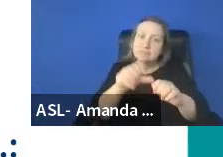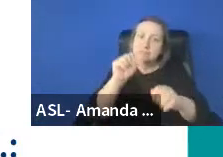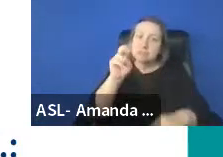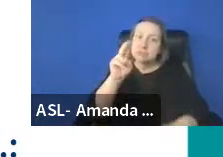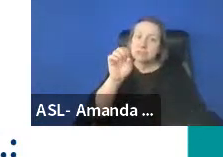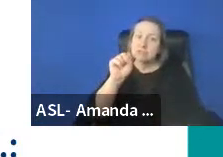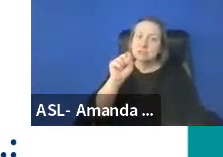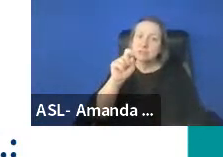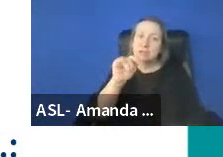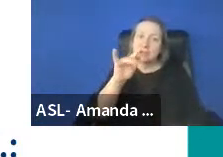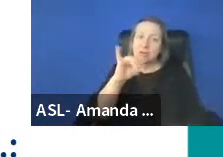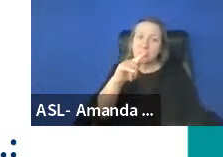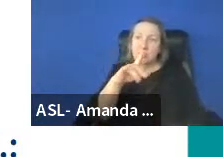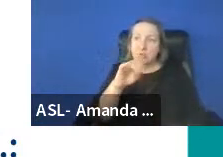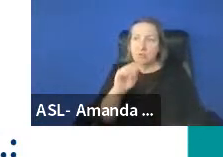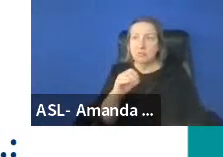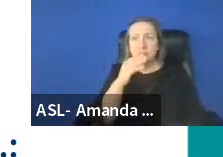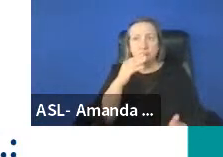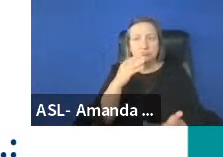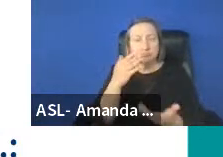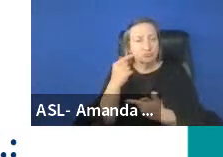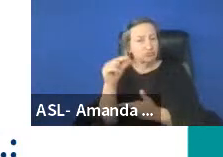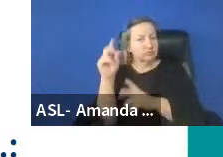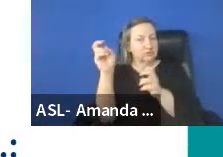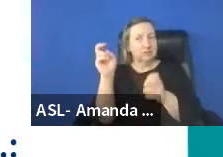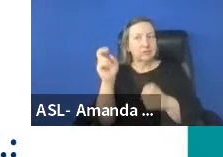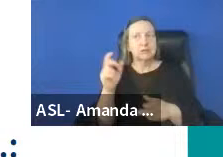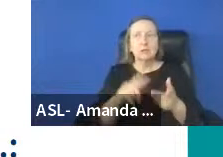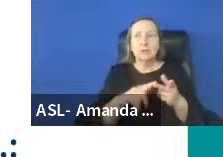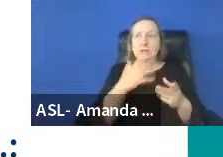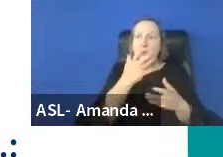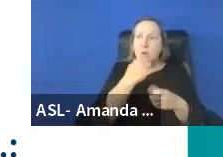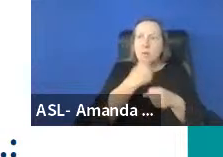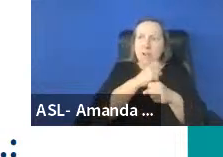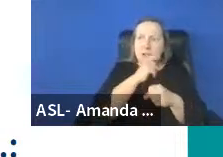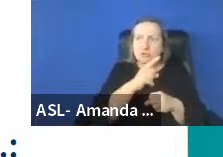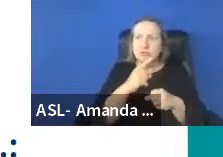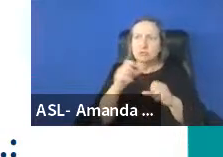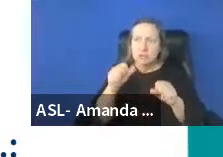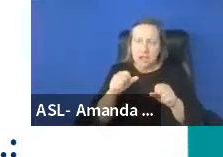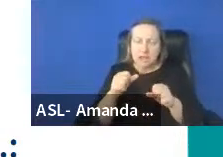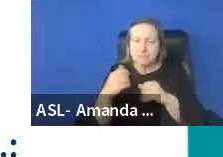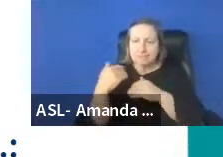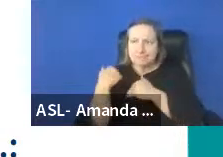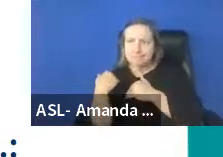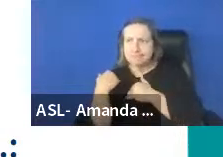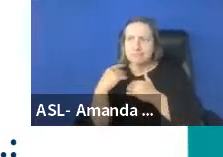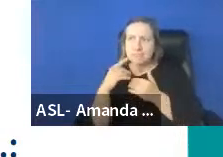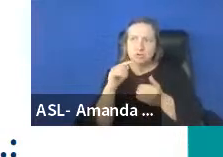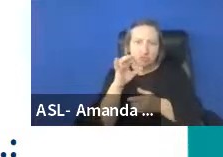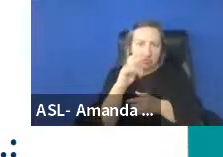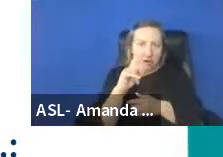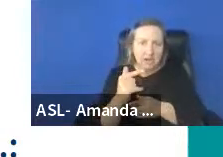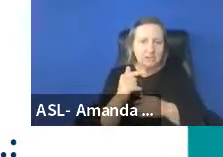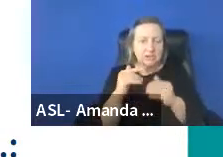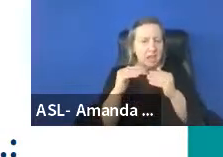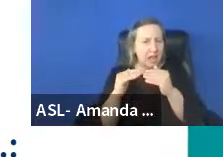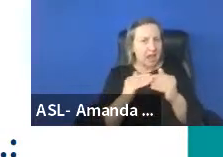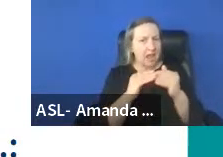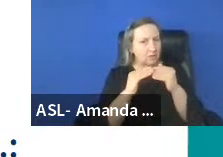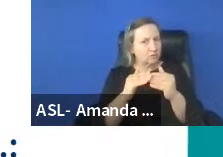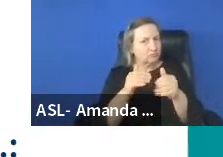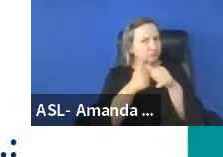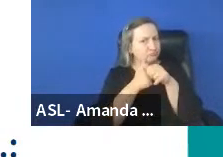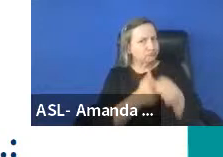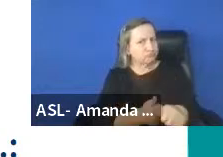They want to make sure that we have accountability tracking tools for equity commitments. The